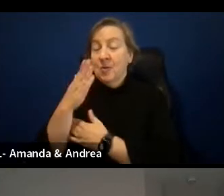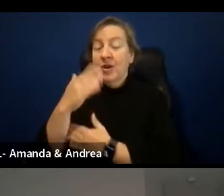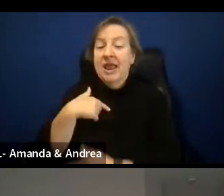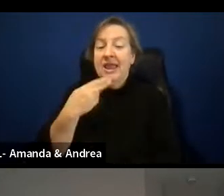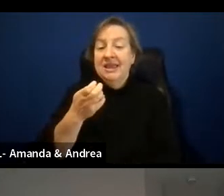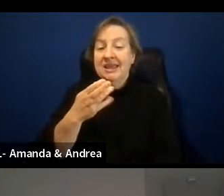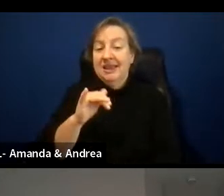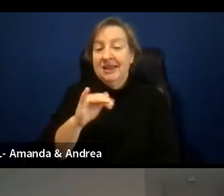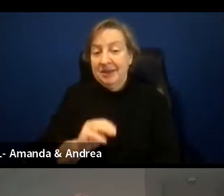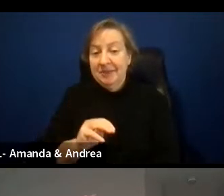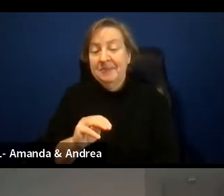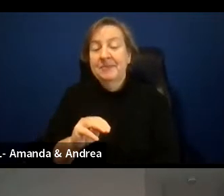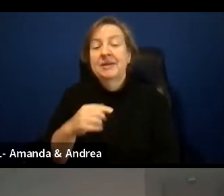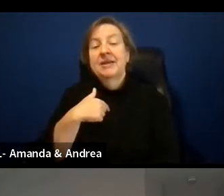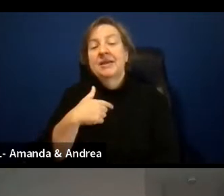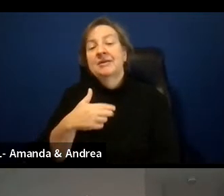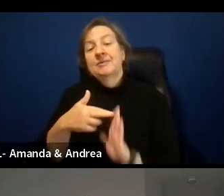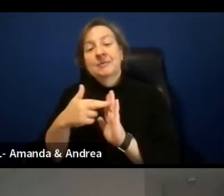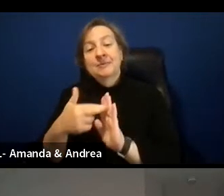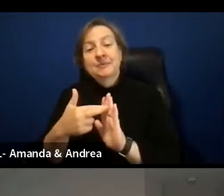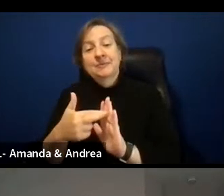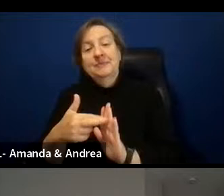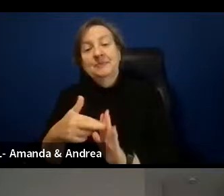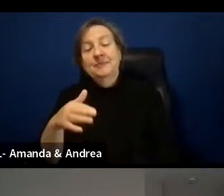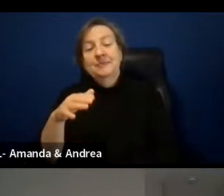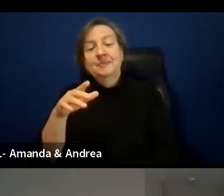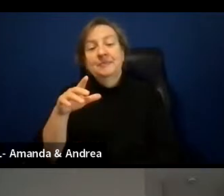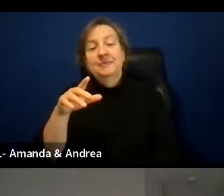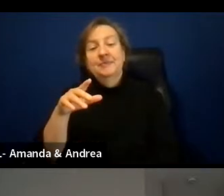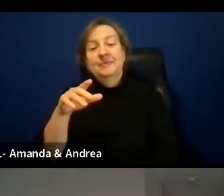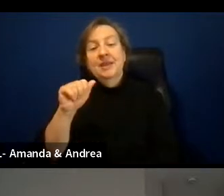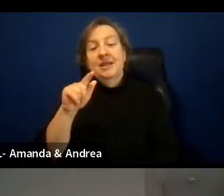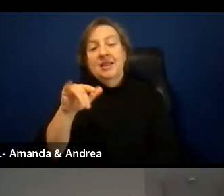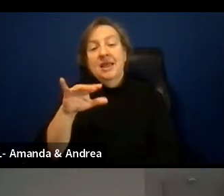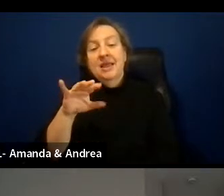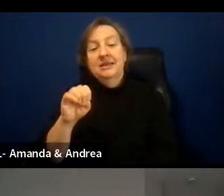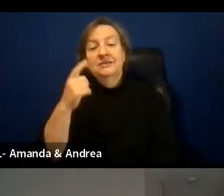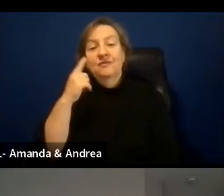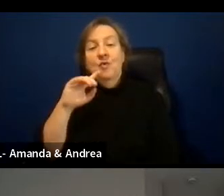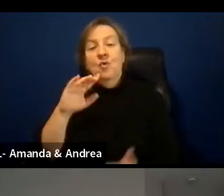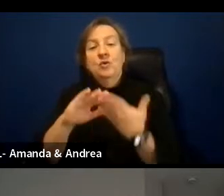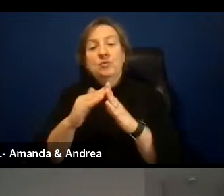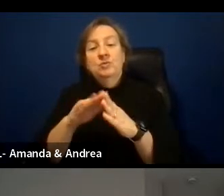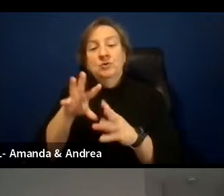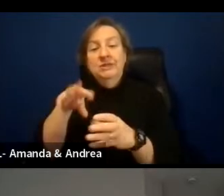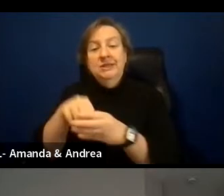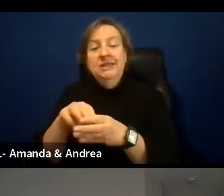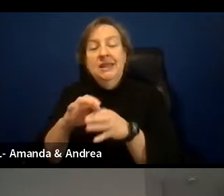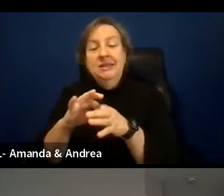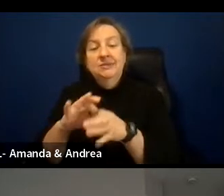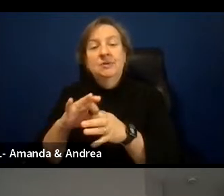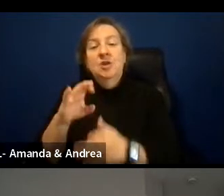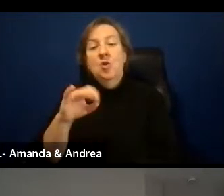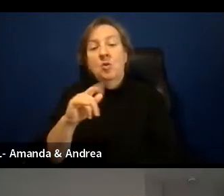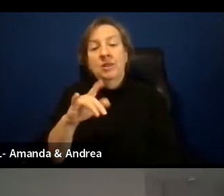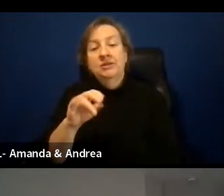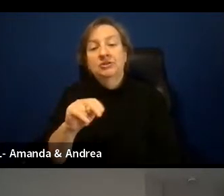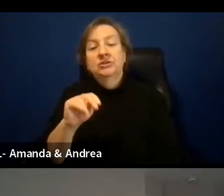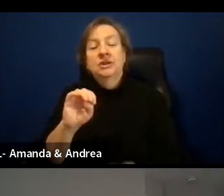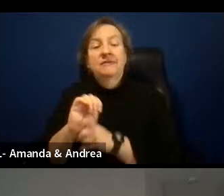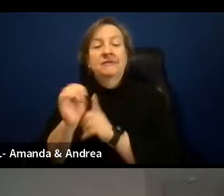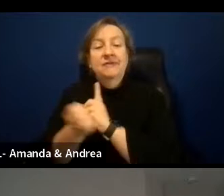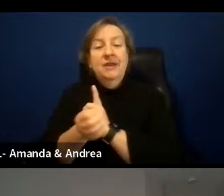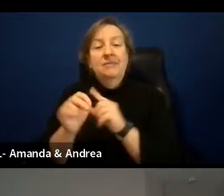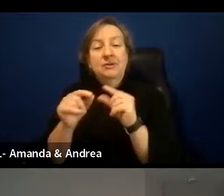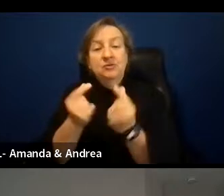him pronouns. I represent Alliance for Community Engagement, which is a coalition of environmental